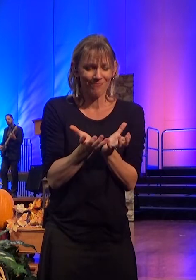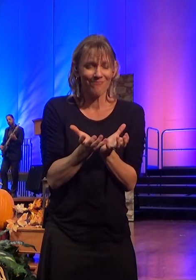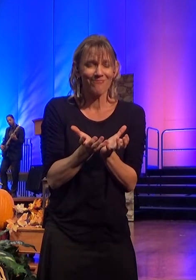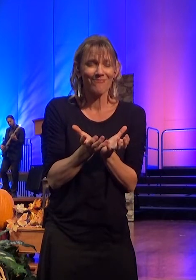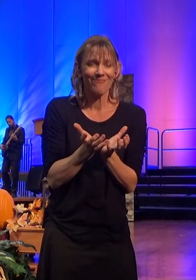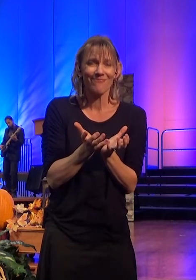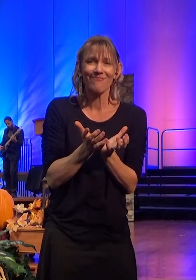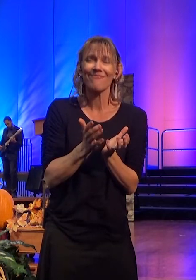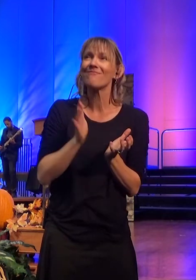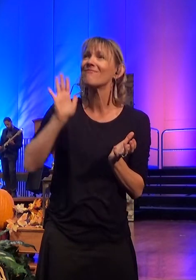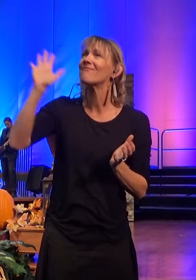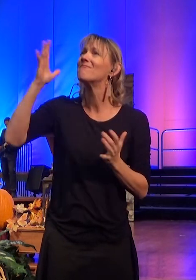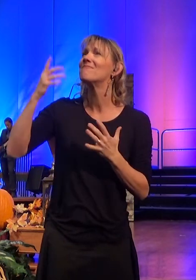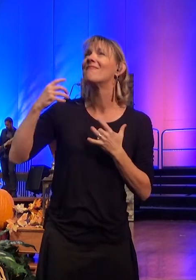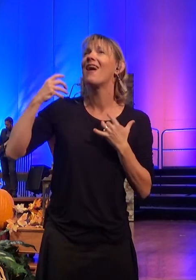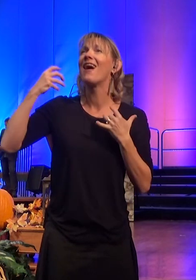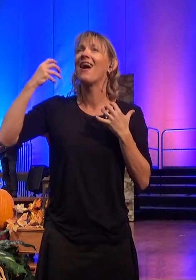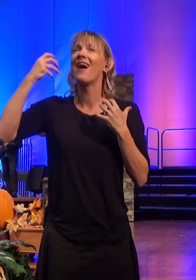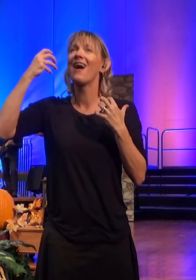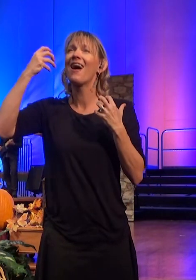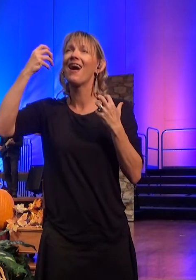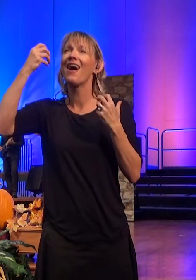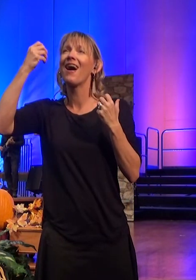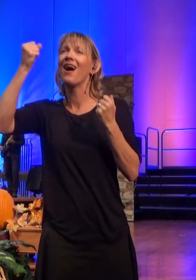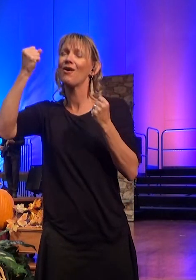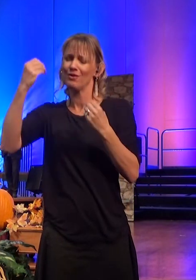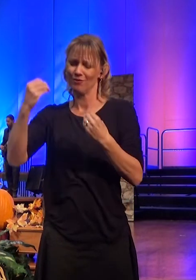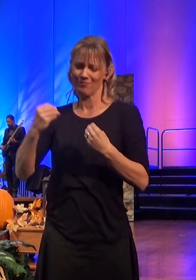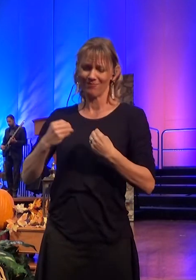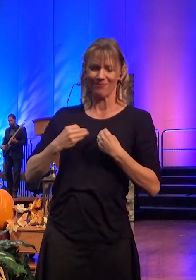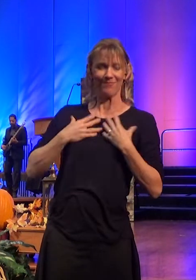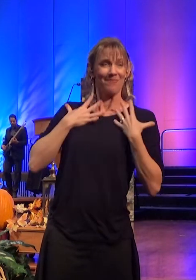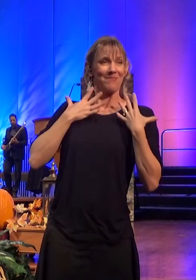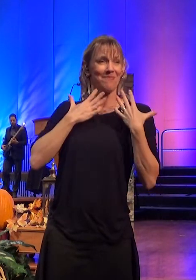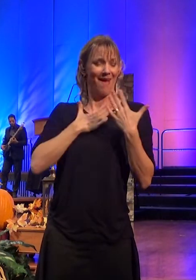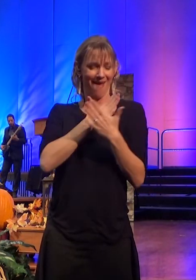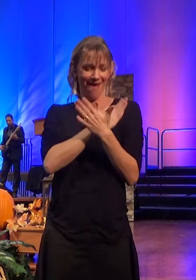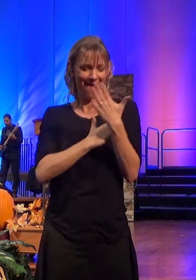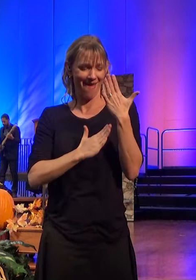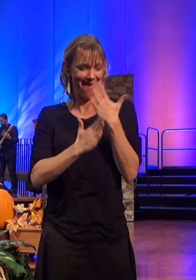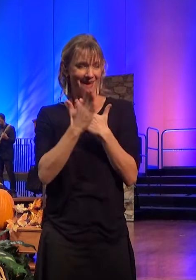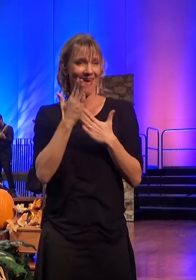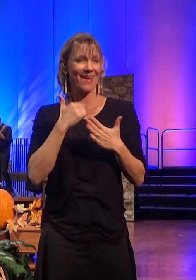Its power in my hands.